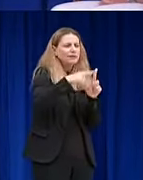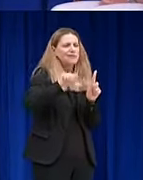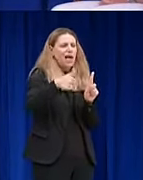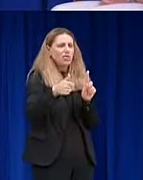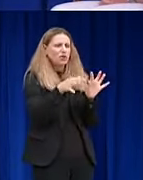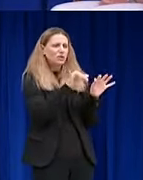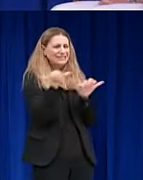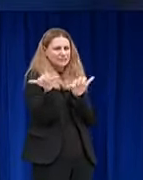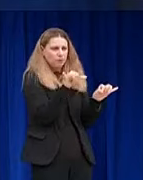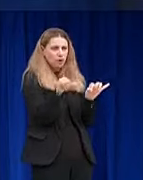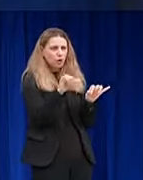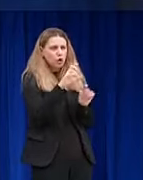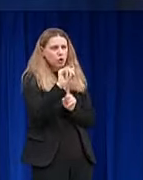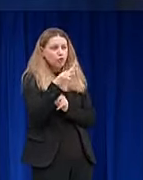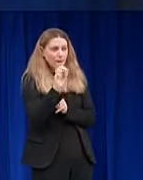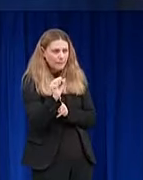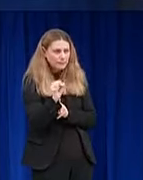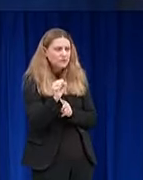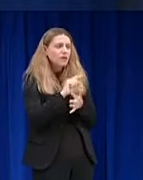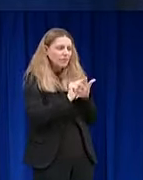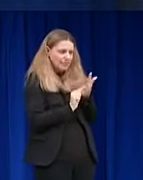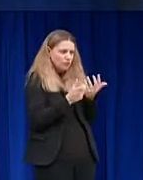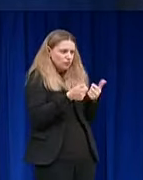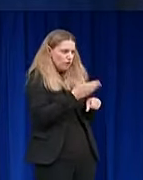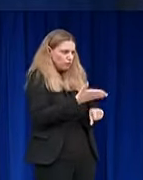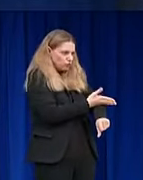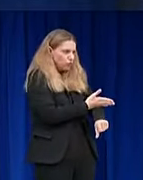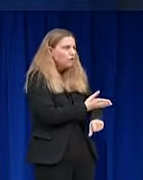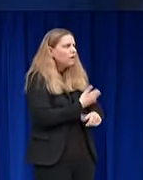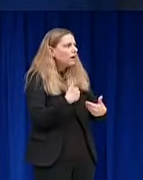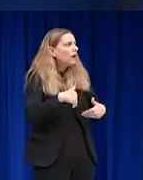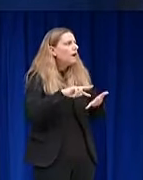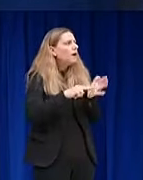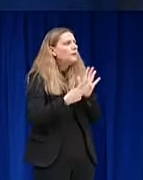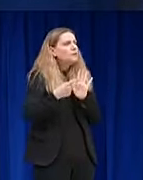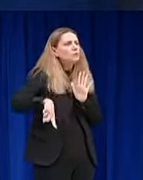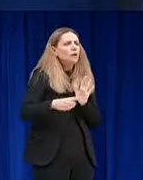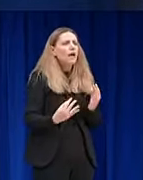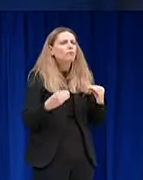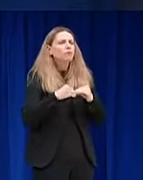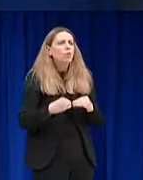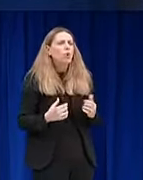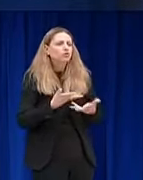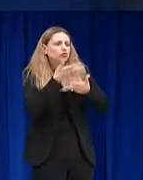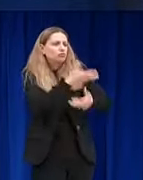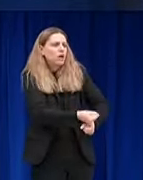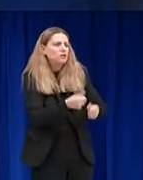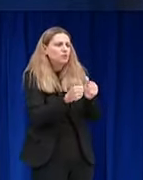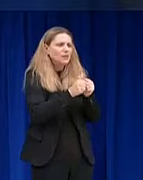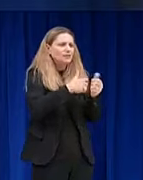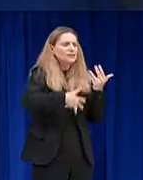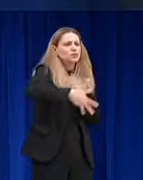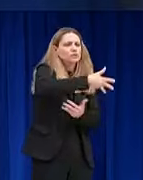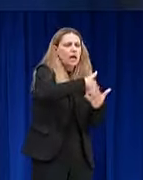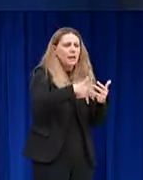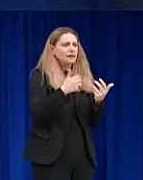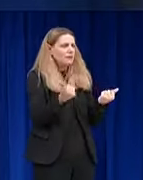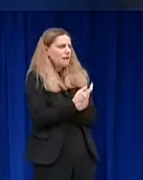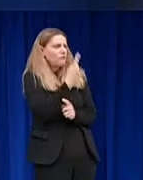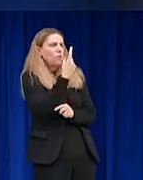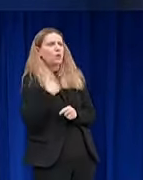together strengthen trust among our ranks and with the society we defend. Trust is core to our